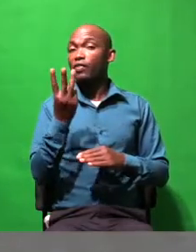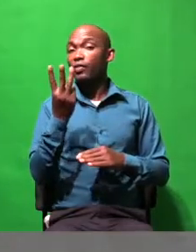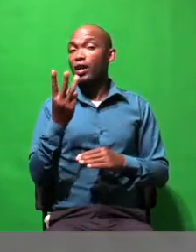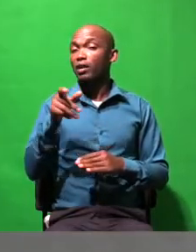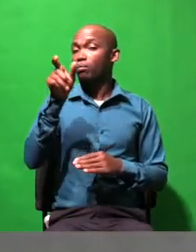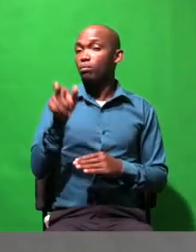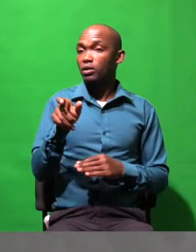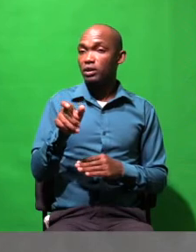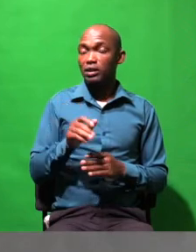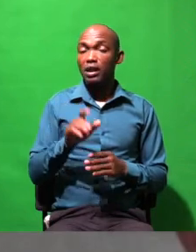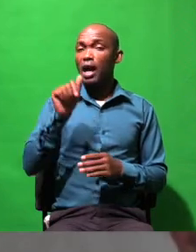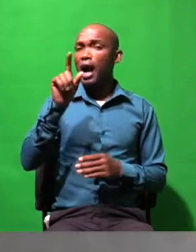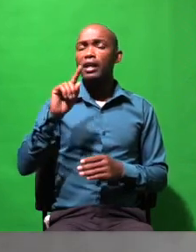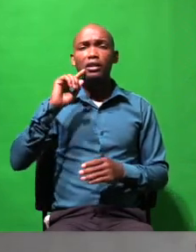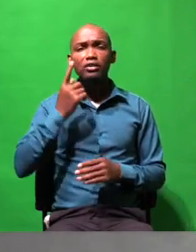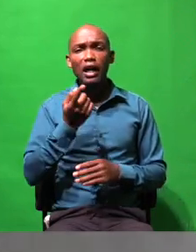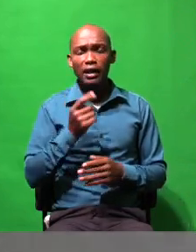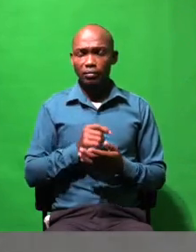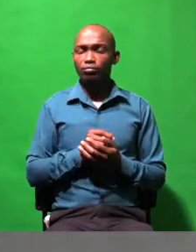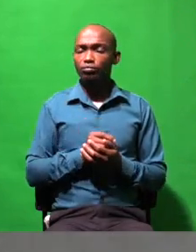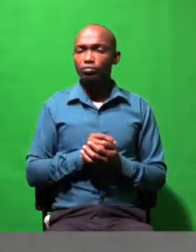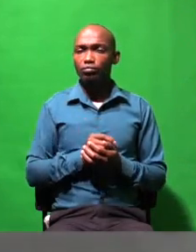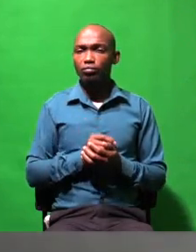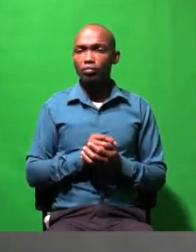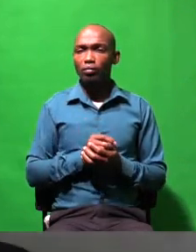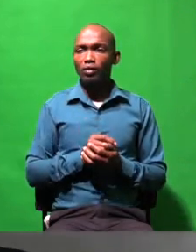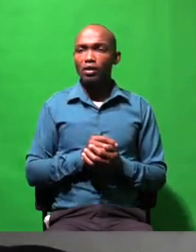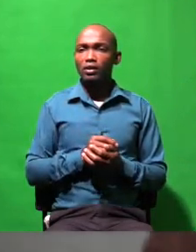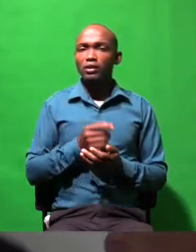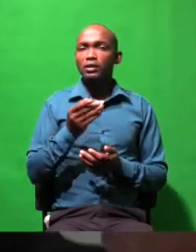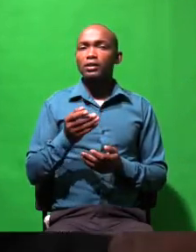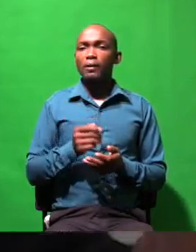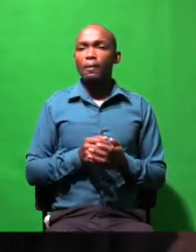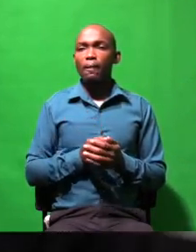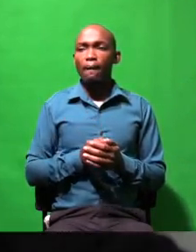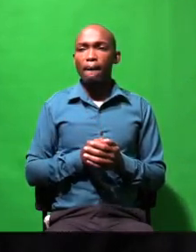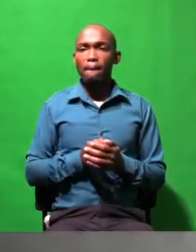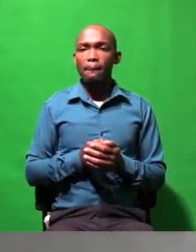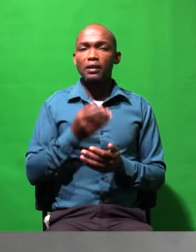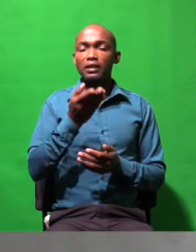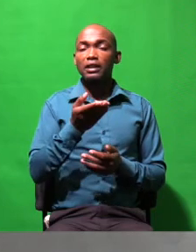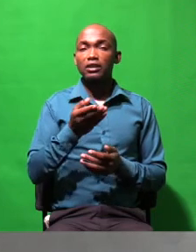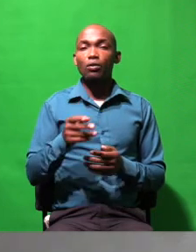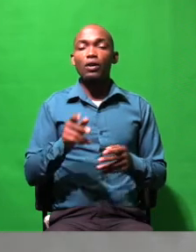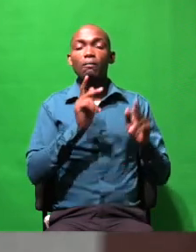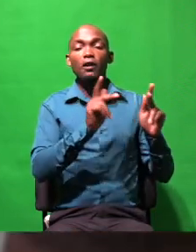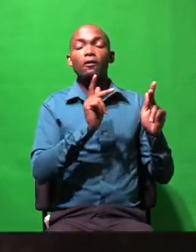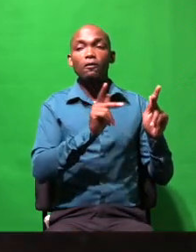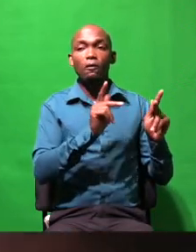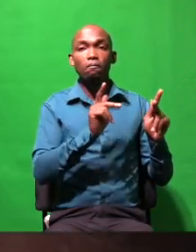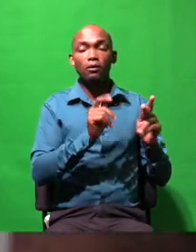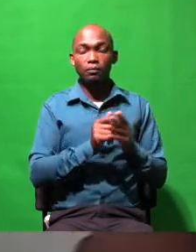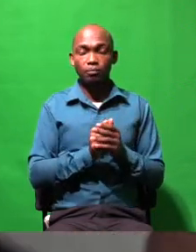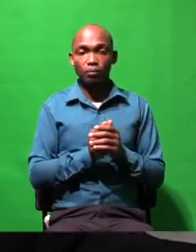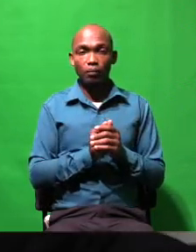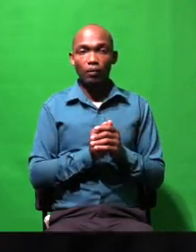Who can try? Ali? Okay, thank you very much. So the state of this will be a normal, will